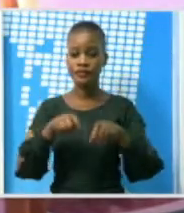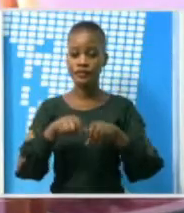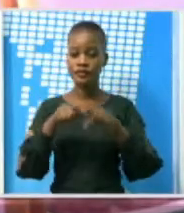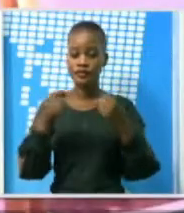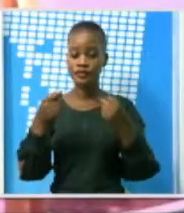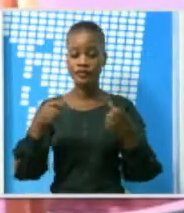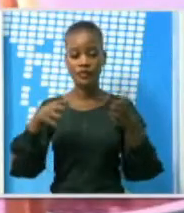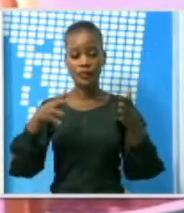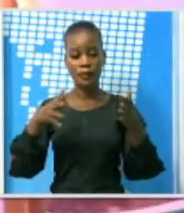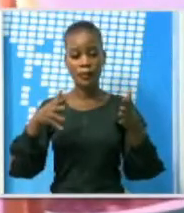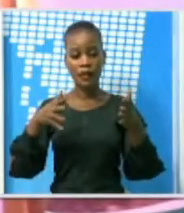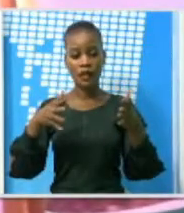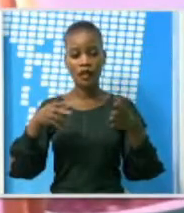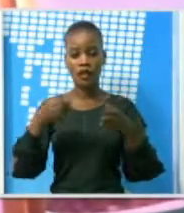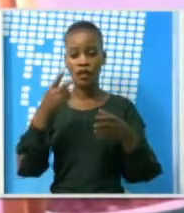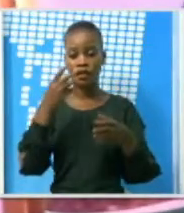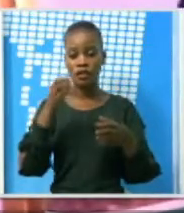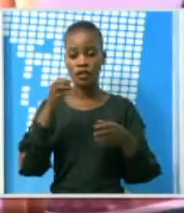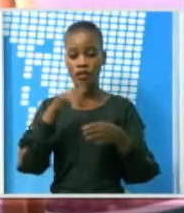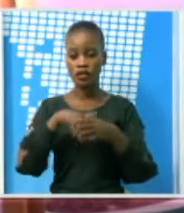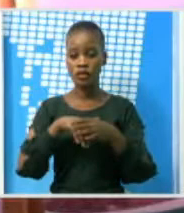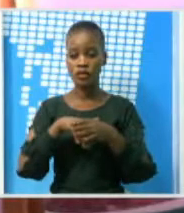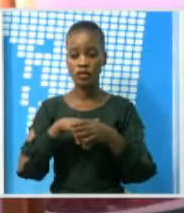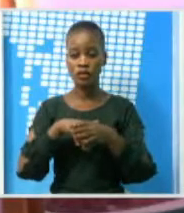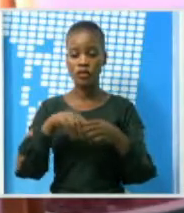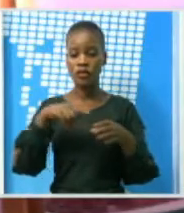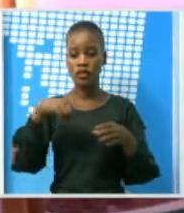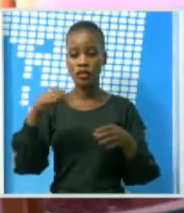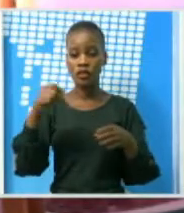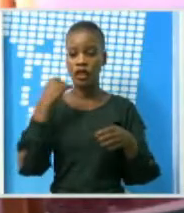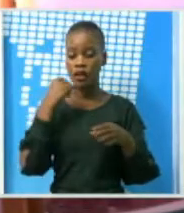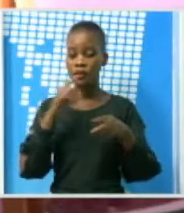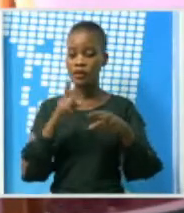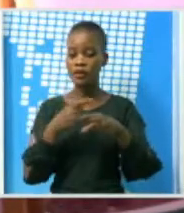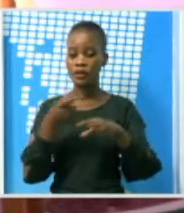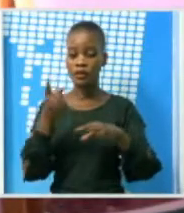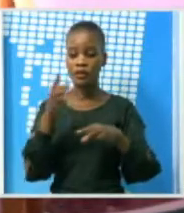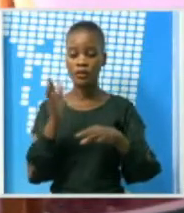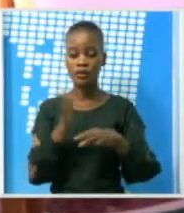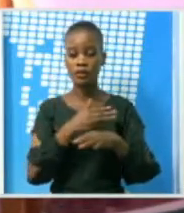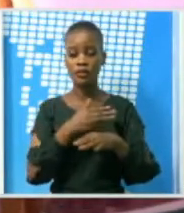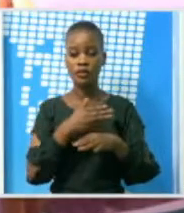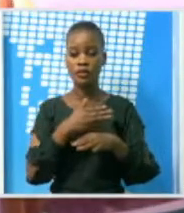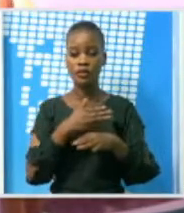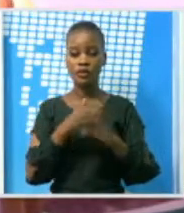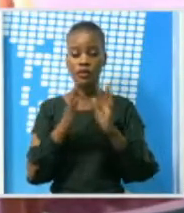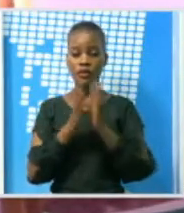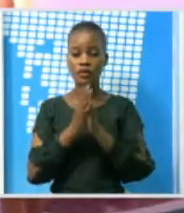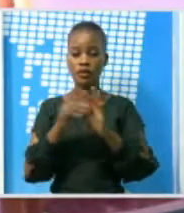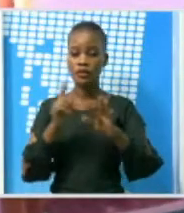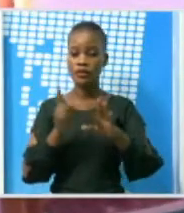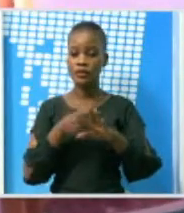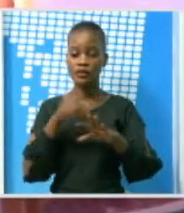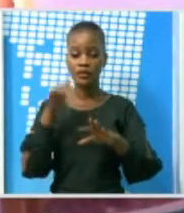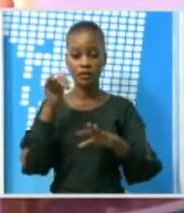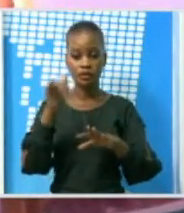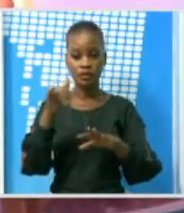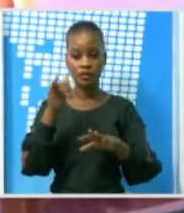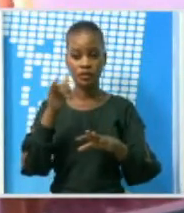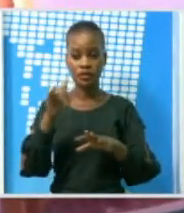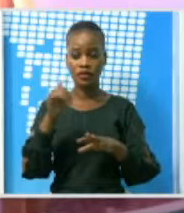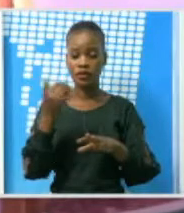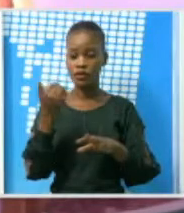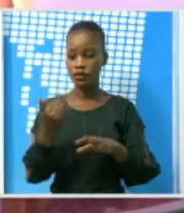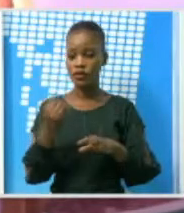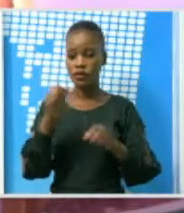water into its components, hydrogen, and then put away the oxygen, and then you have green hydrogen that you can